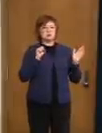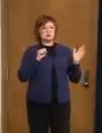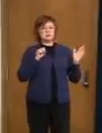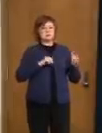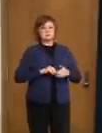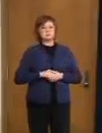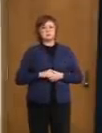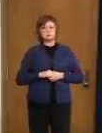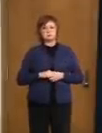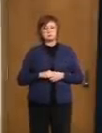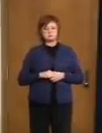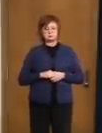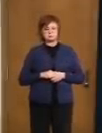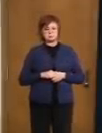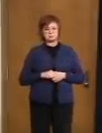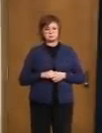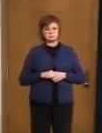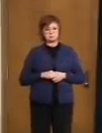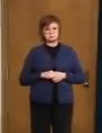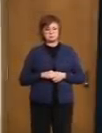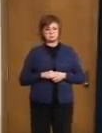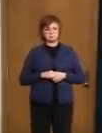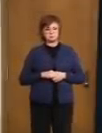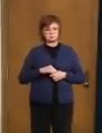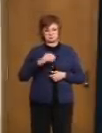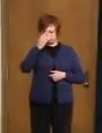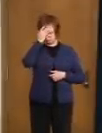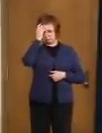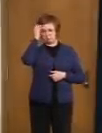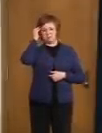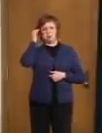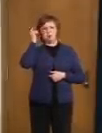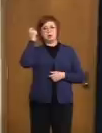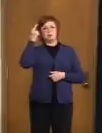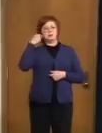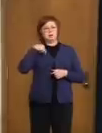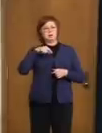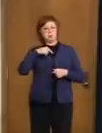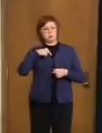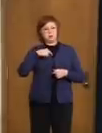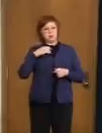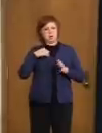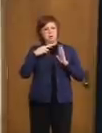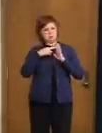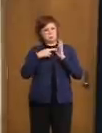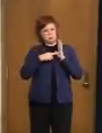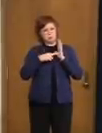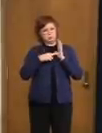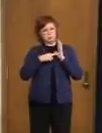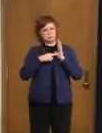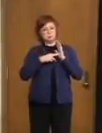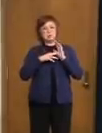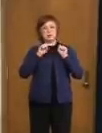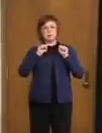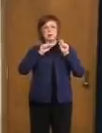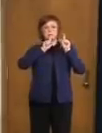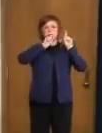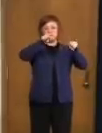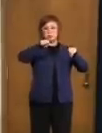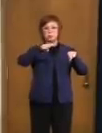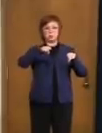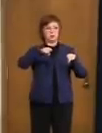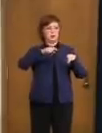that the guidelines are designed that there's nothing zero risk, and every time you're outside in a public place, there is some